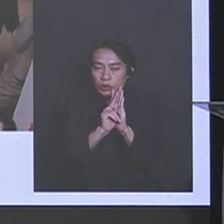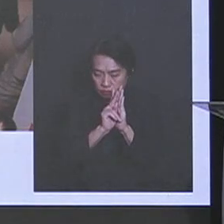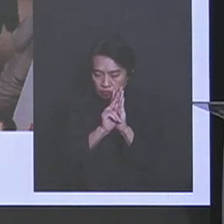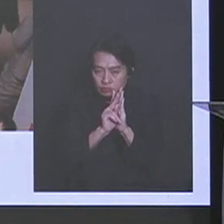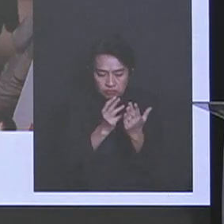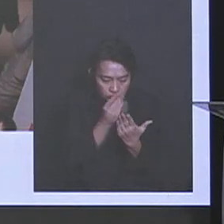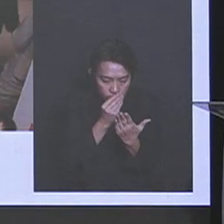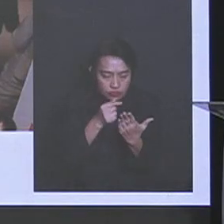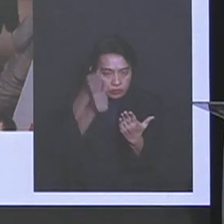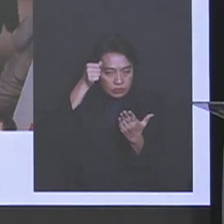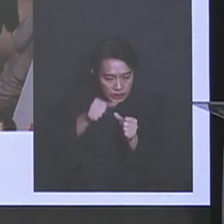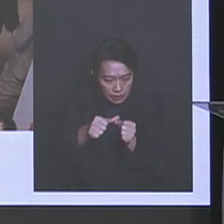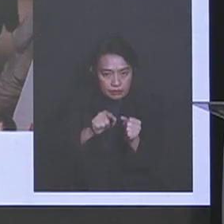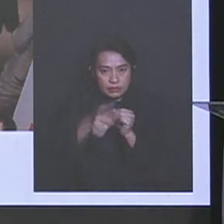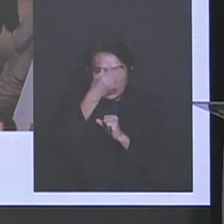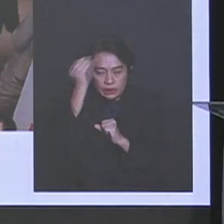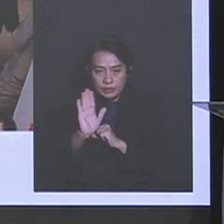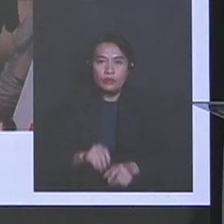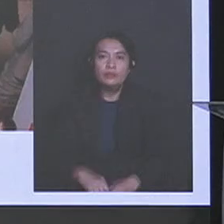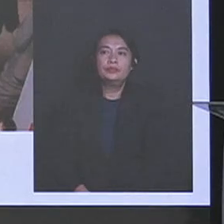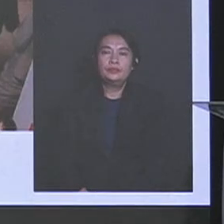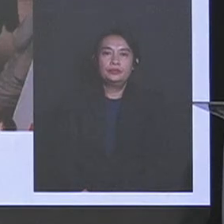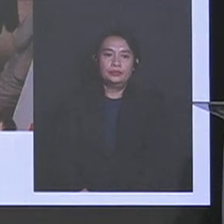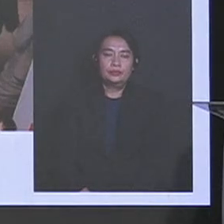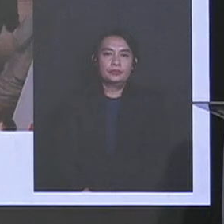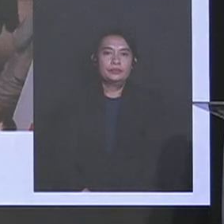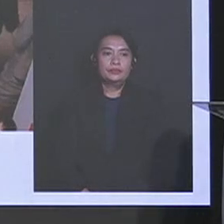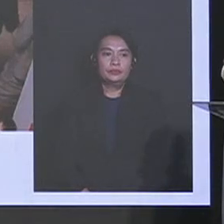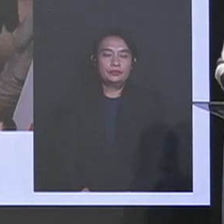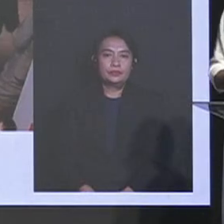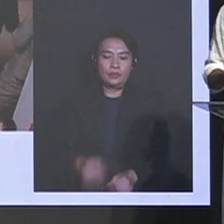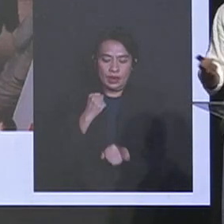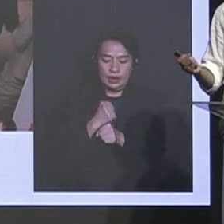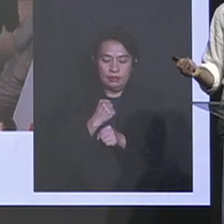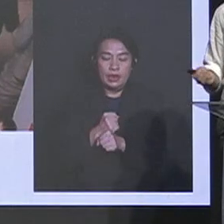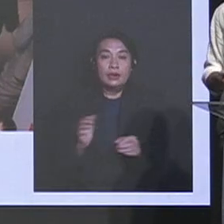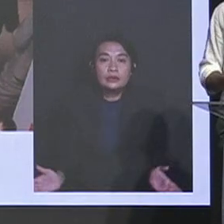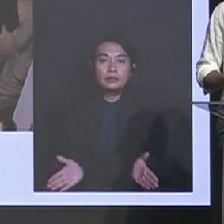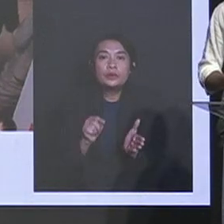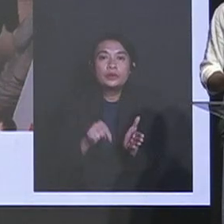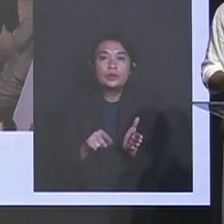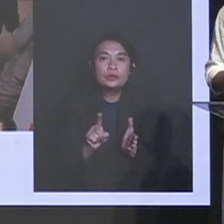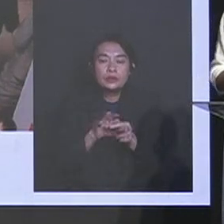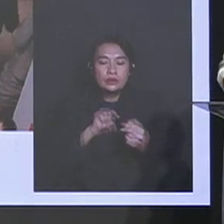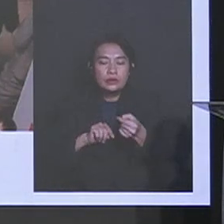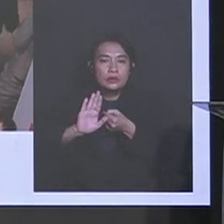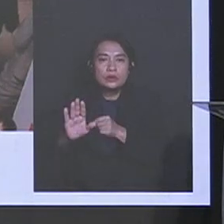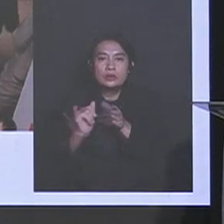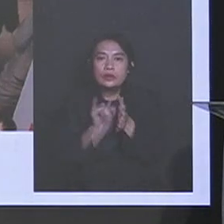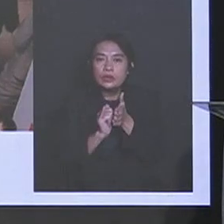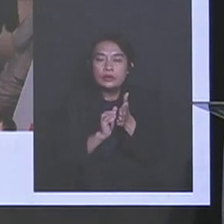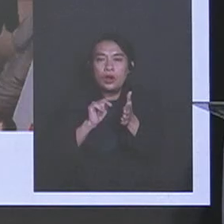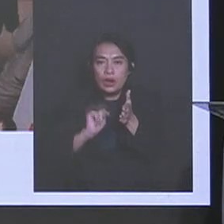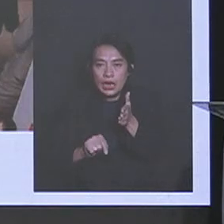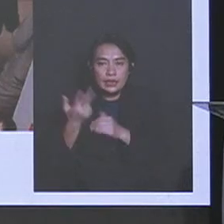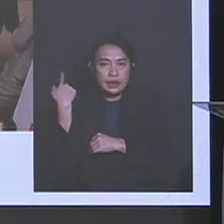And then, you know, advocacy, working with, you know, in New York, we have the benefit of many civic groups that we often,